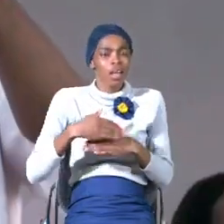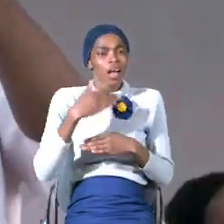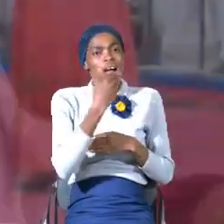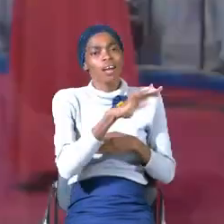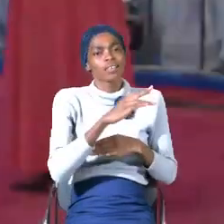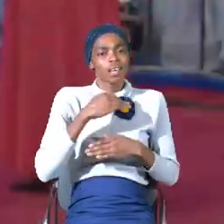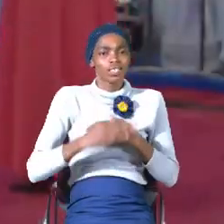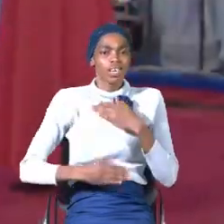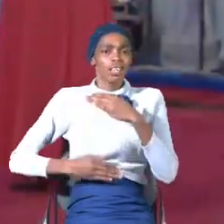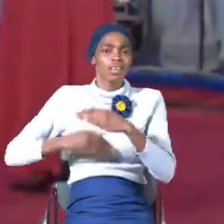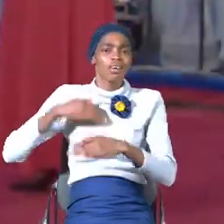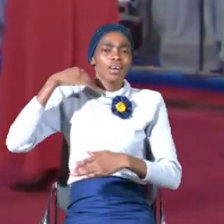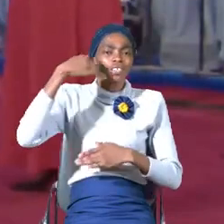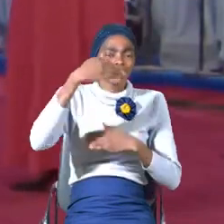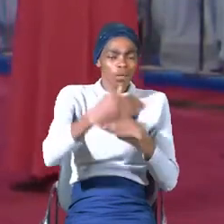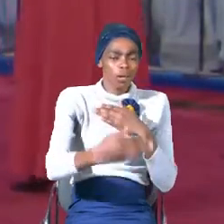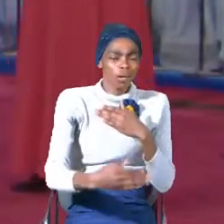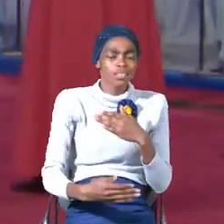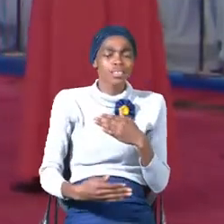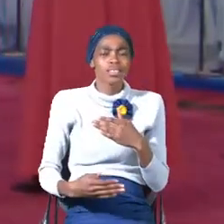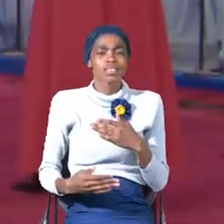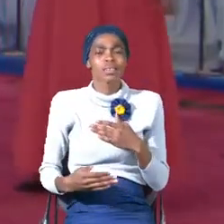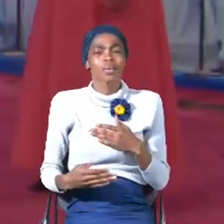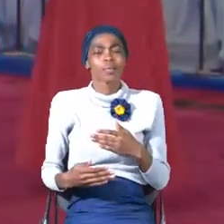after generations